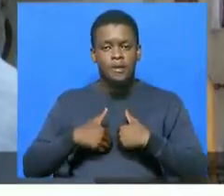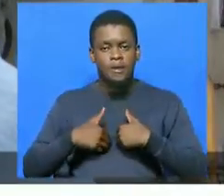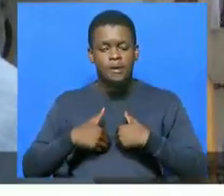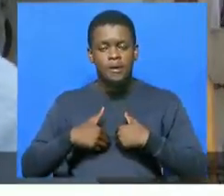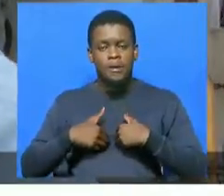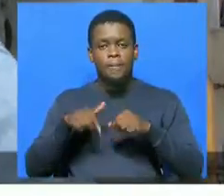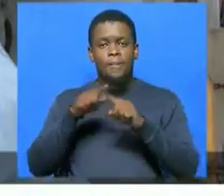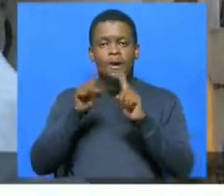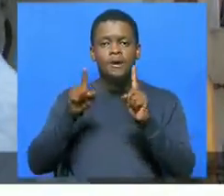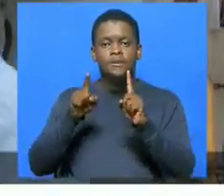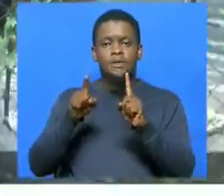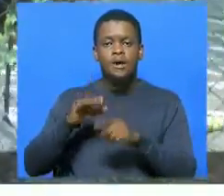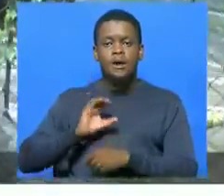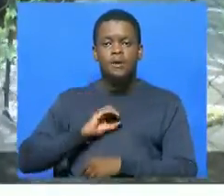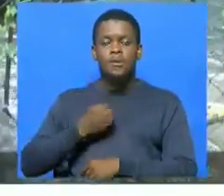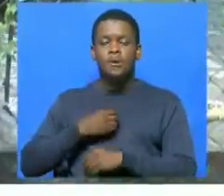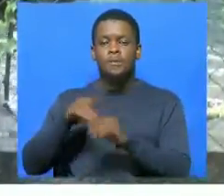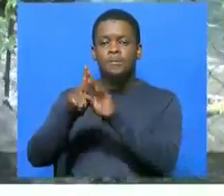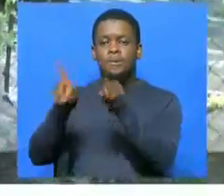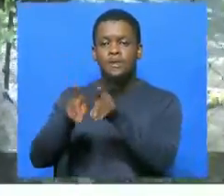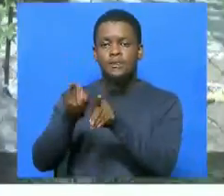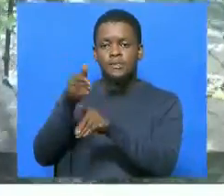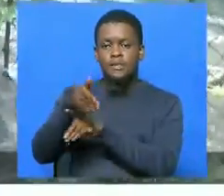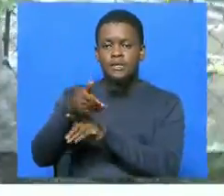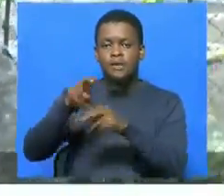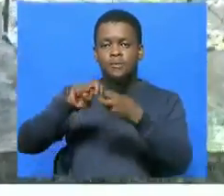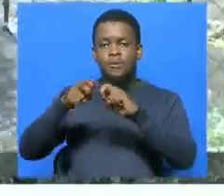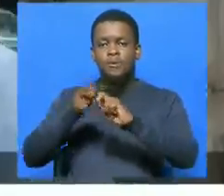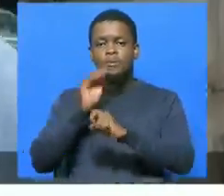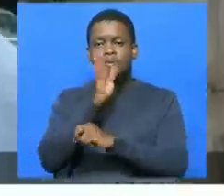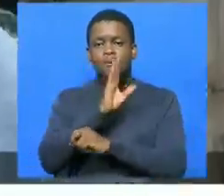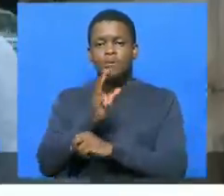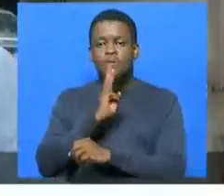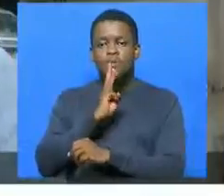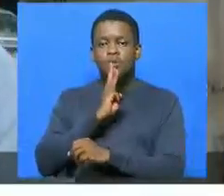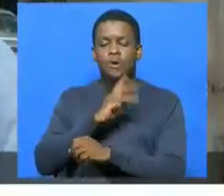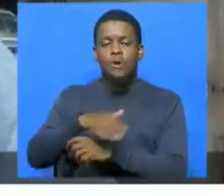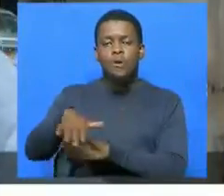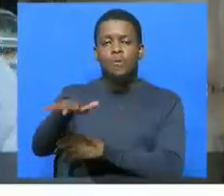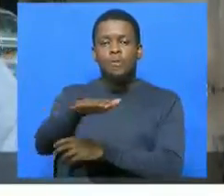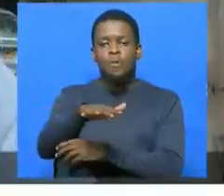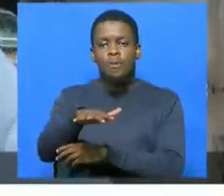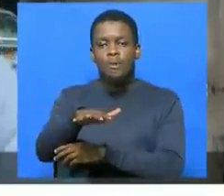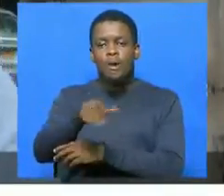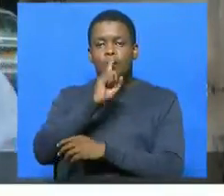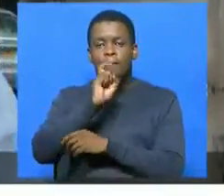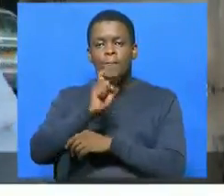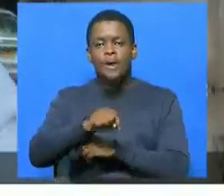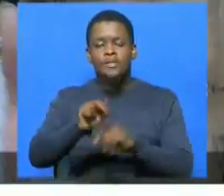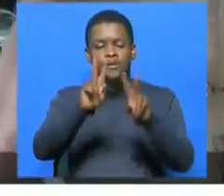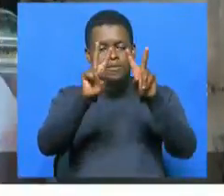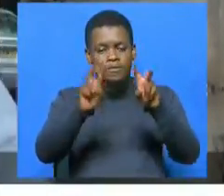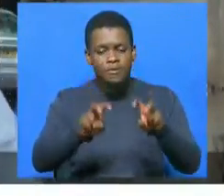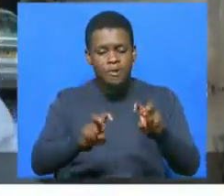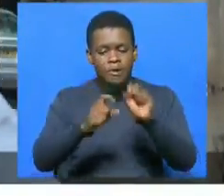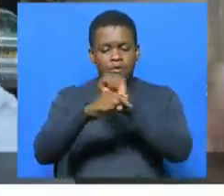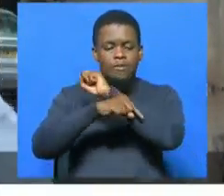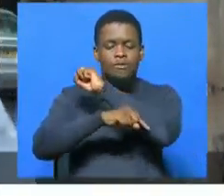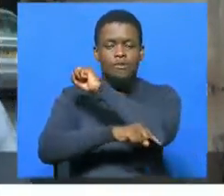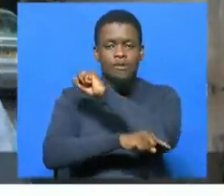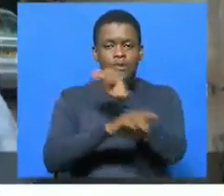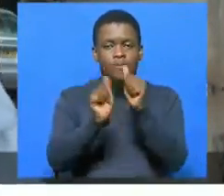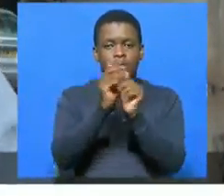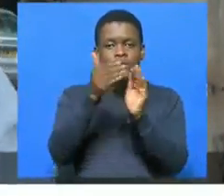is a problem which I feel needs to be addressed as soon as possible. There has to be a thorough assessment of these roads so that the